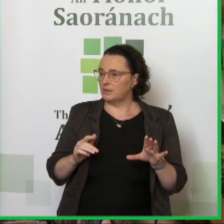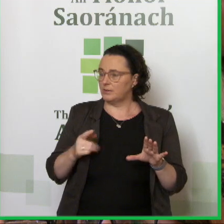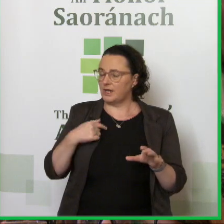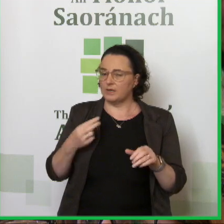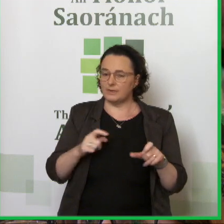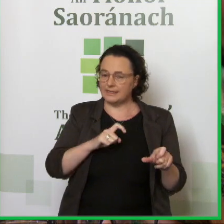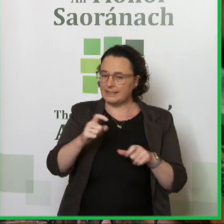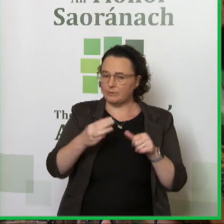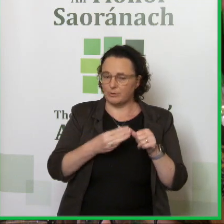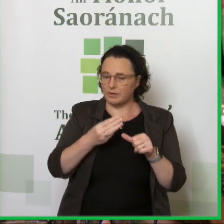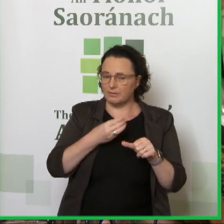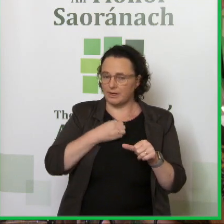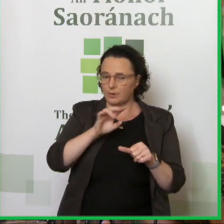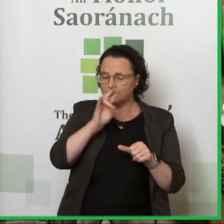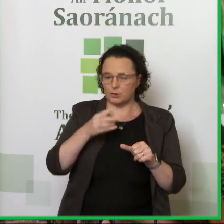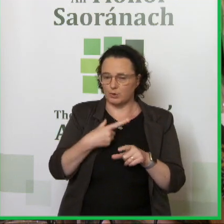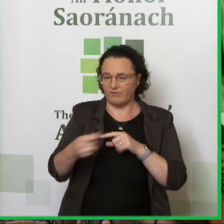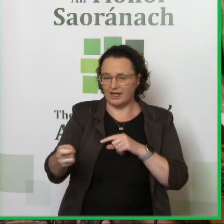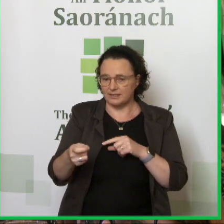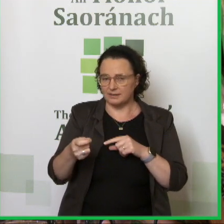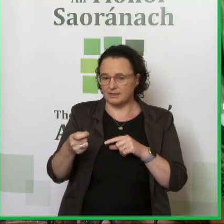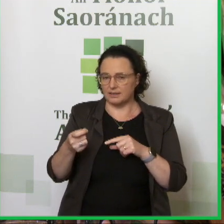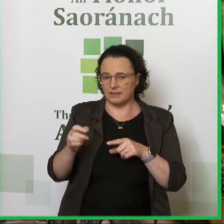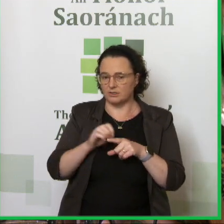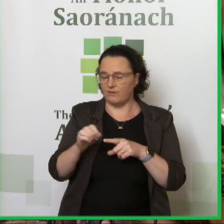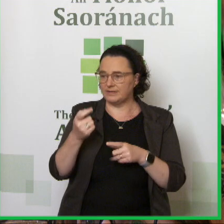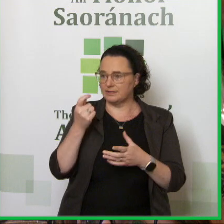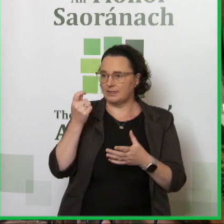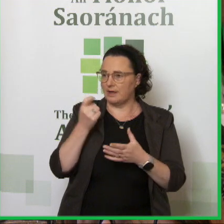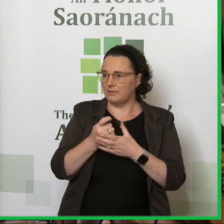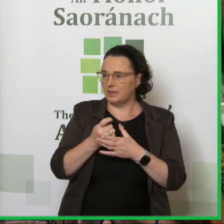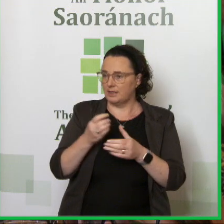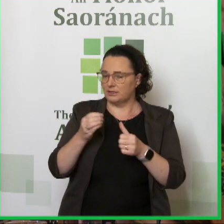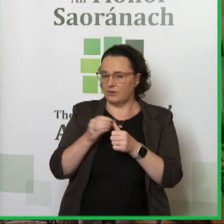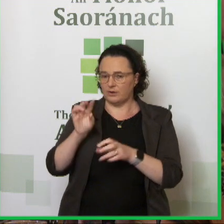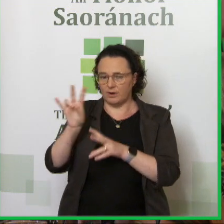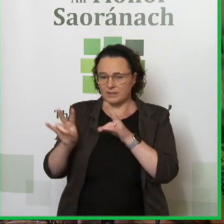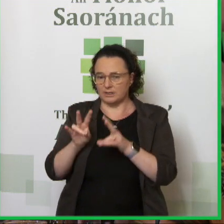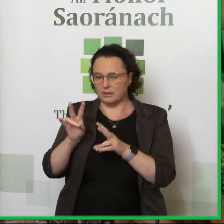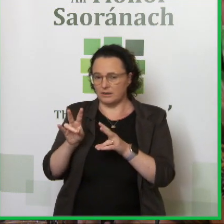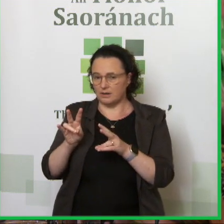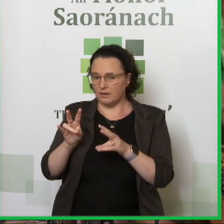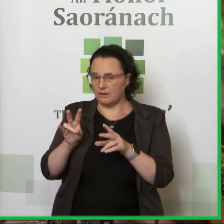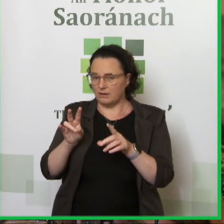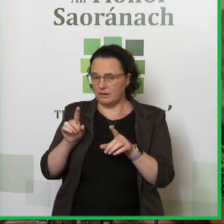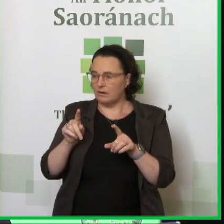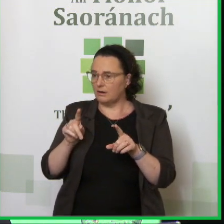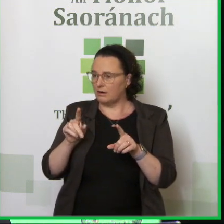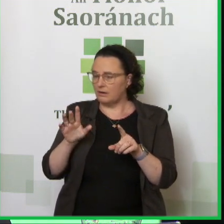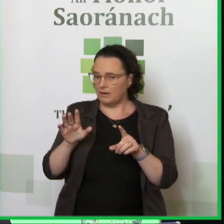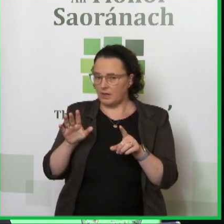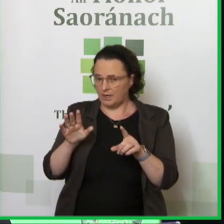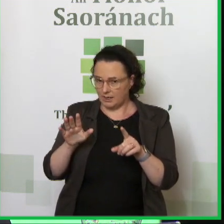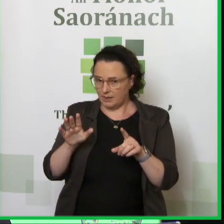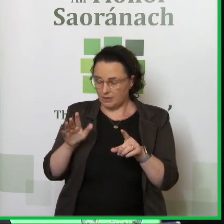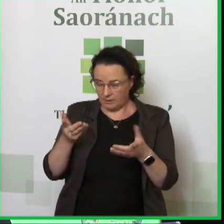my questions, and it was too fast. And then we did not spend as much time as the previous questions. And Zin, I'm sorry, you now I have the didn't floor. want to You now have the create floor. conflicts.